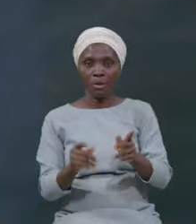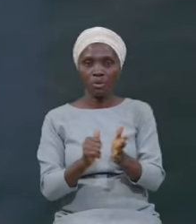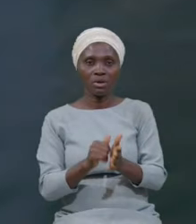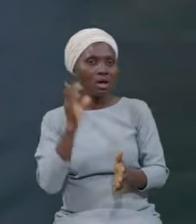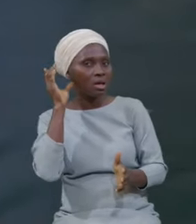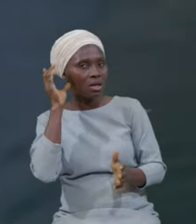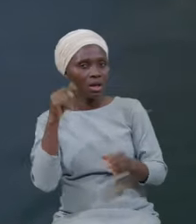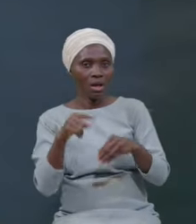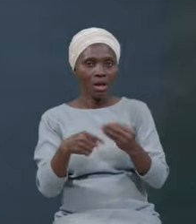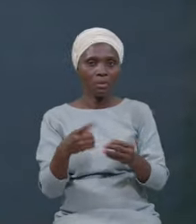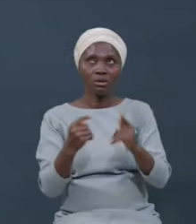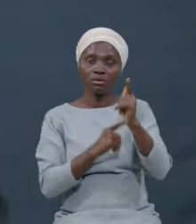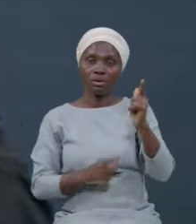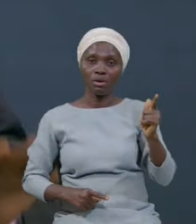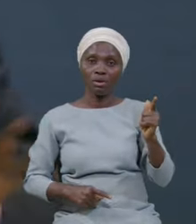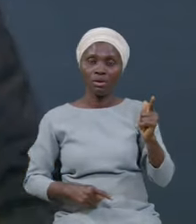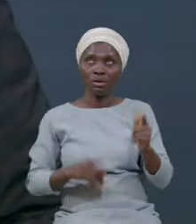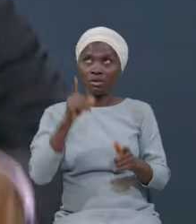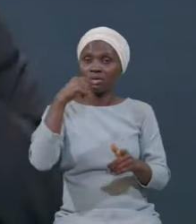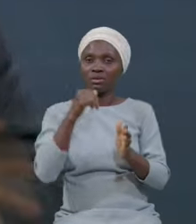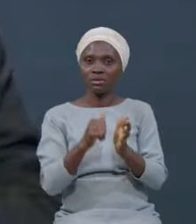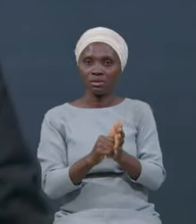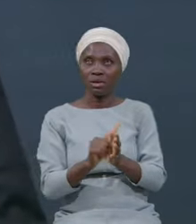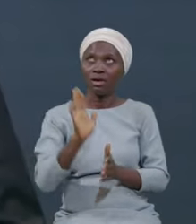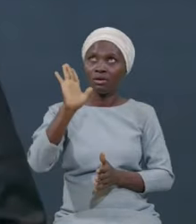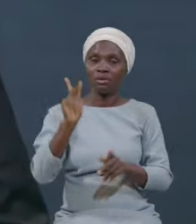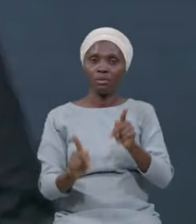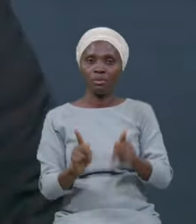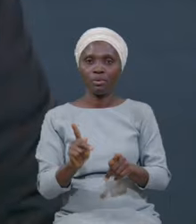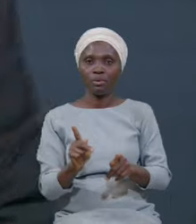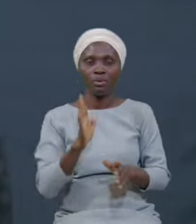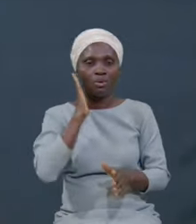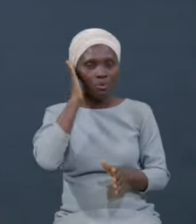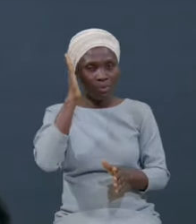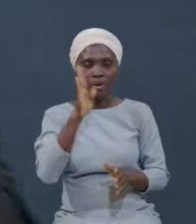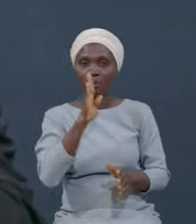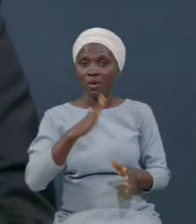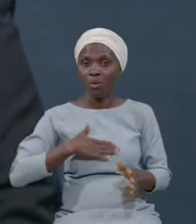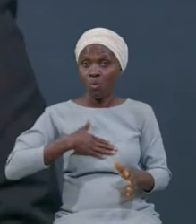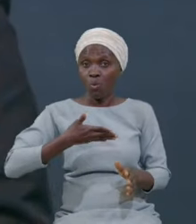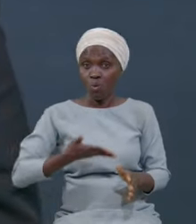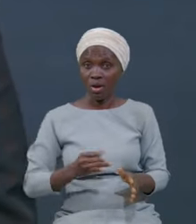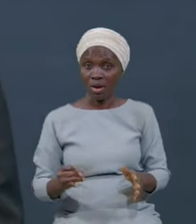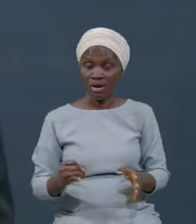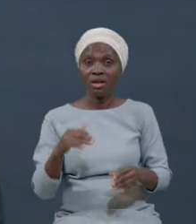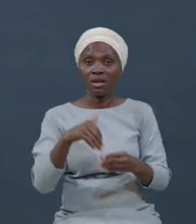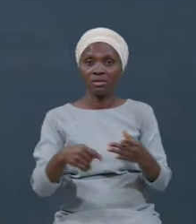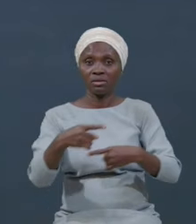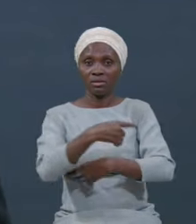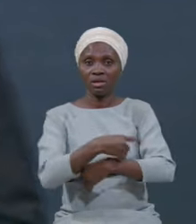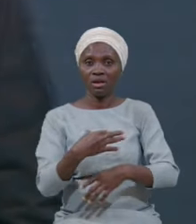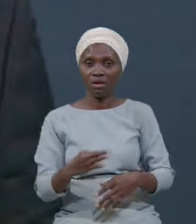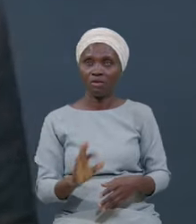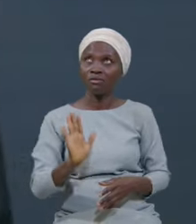the Lord, it says, thy people shall be willing in the day of thy